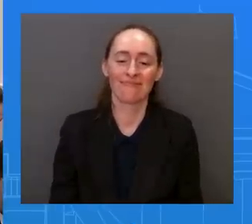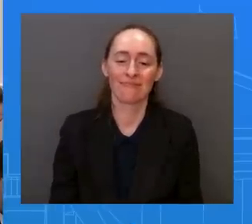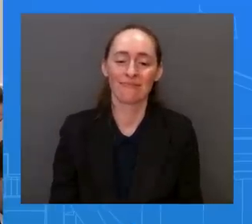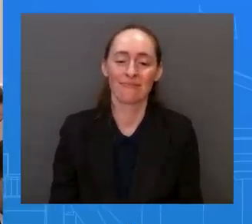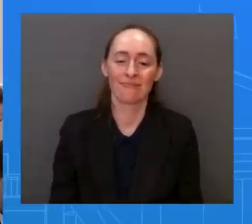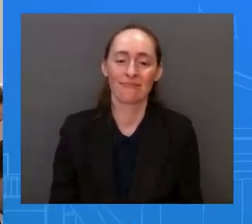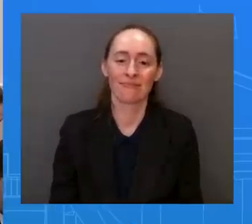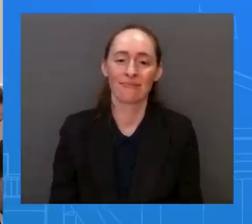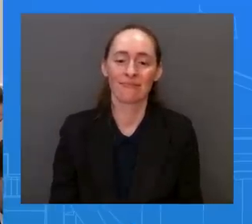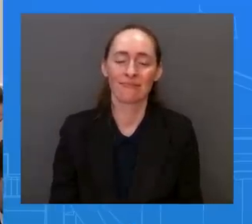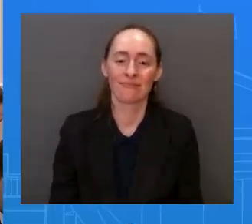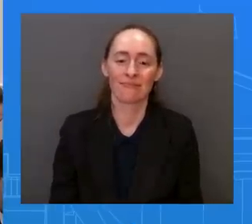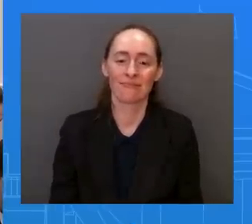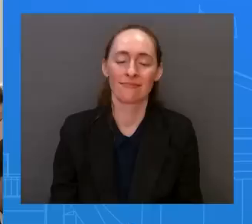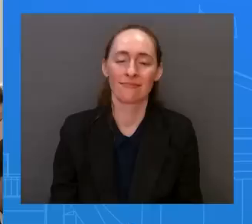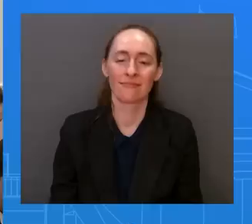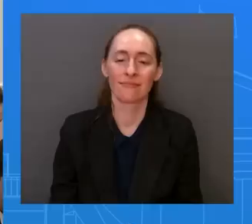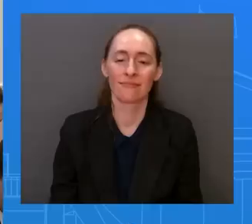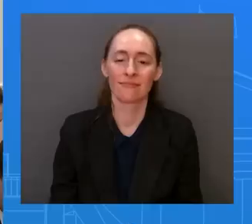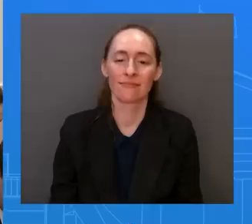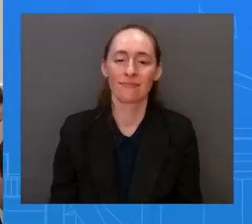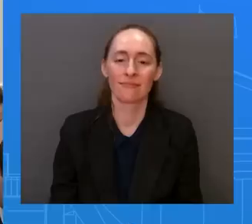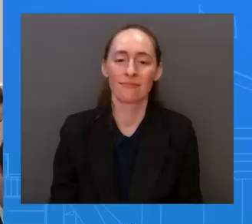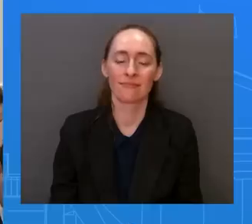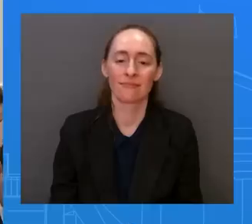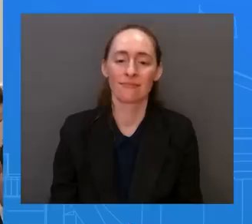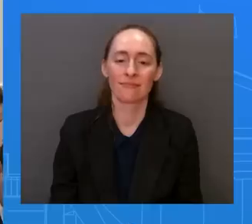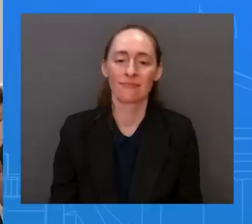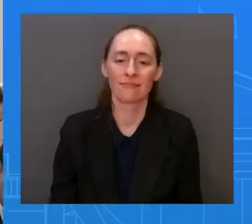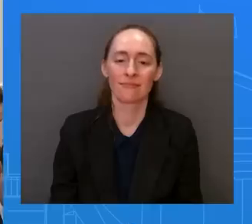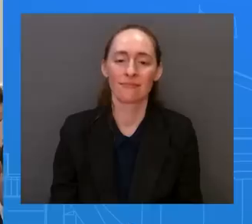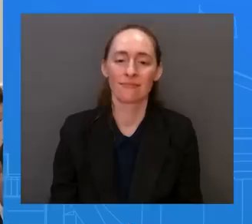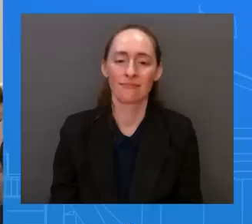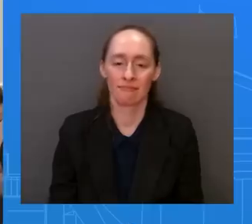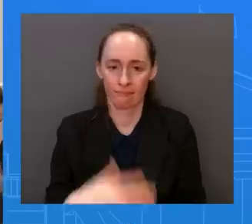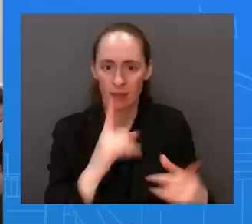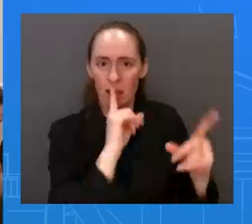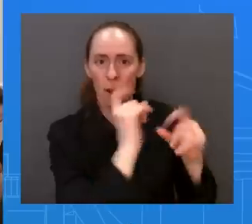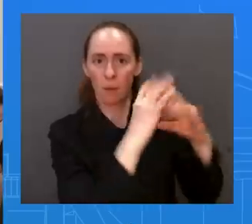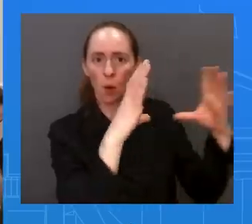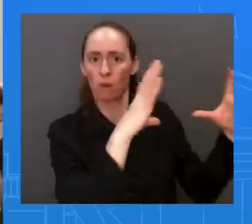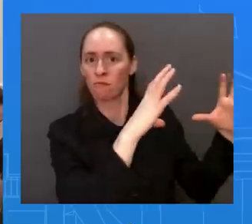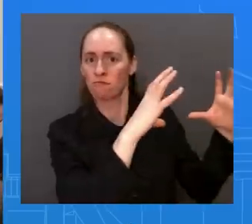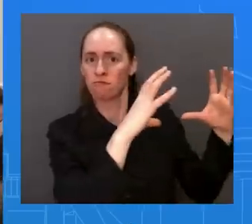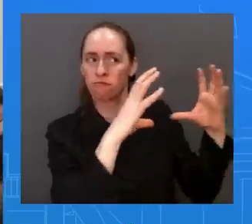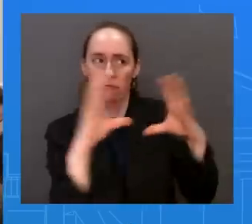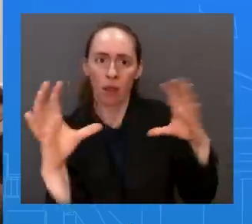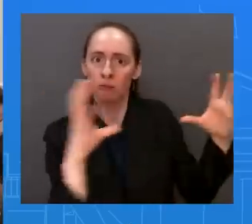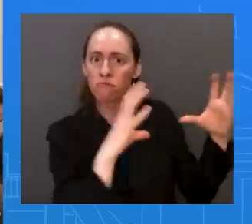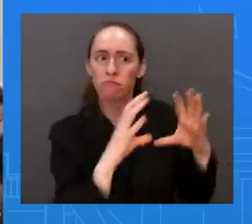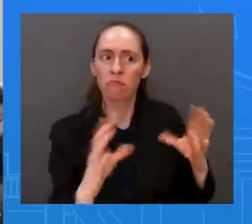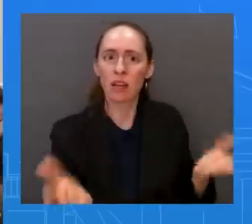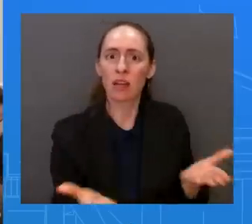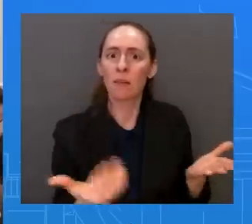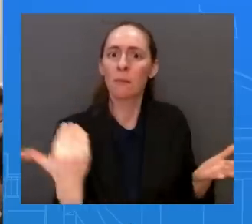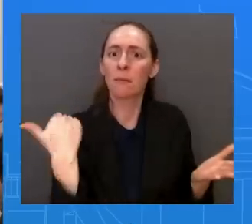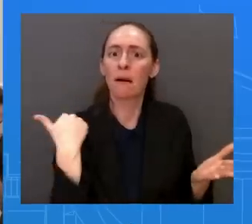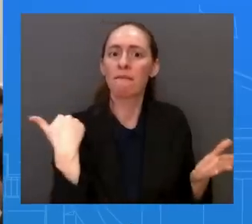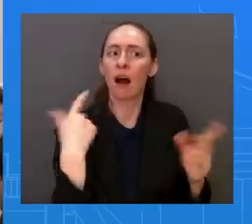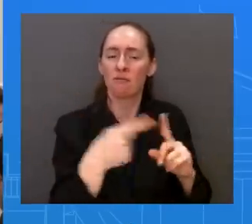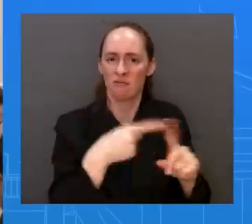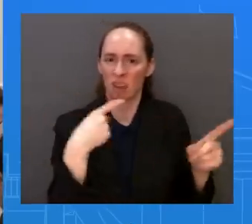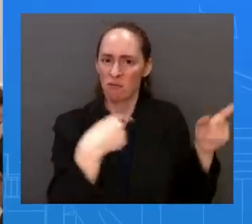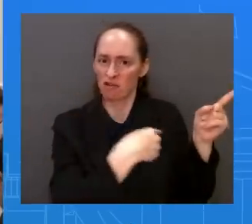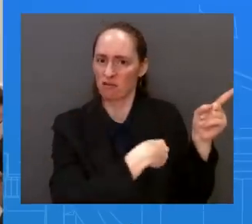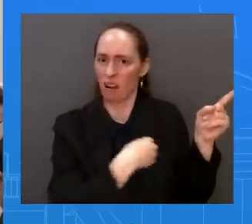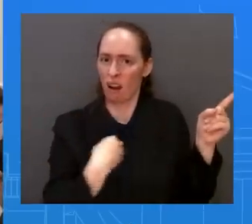week. You say the relationship is up to China going forward. Should the expectation be for the American public that this is it with balloons then? Or